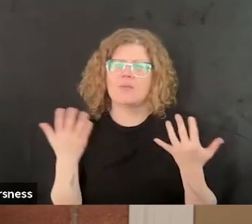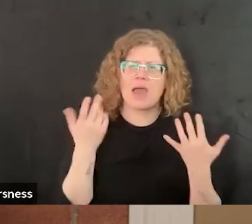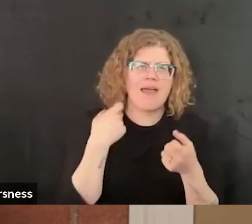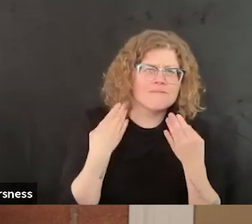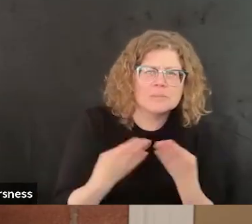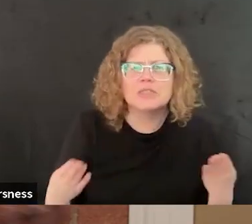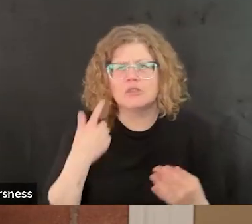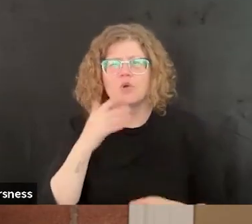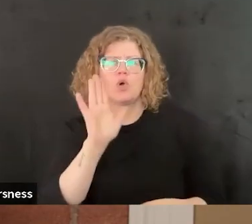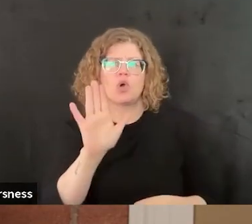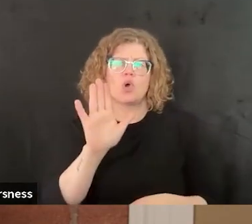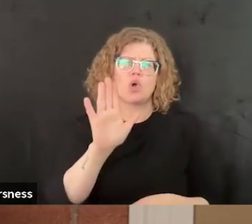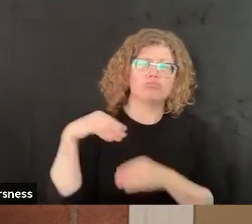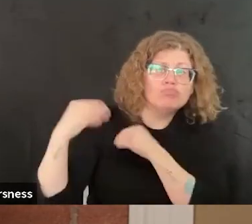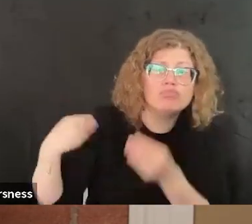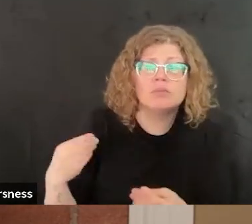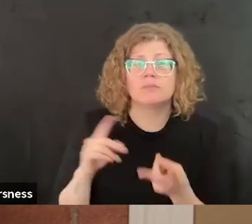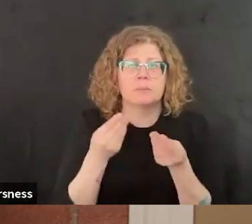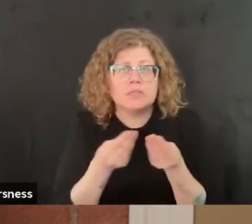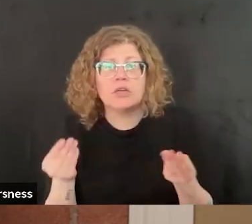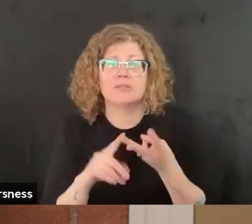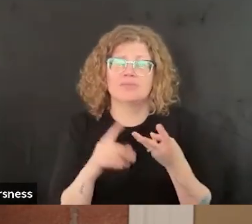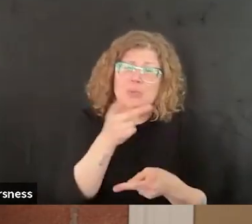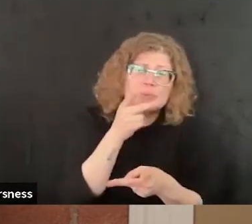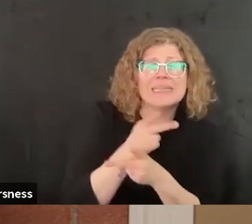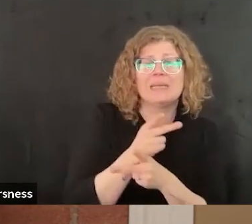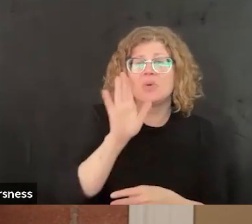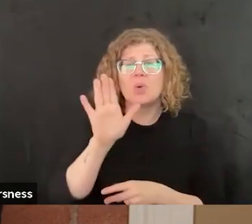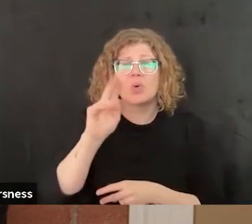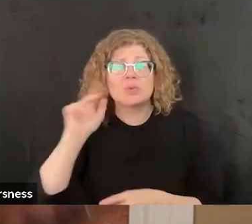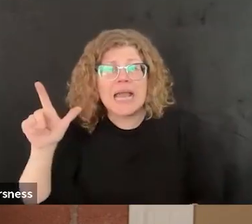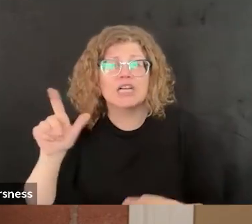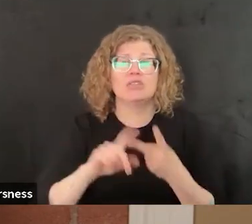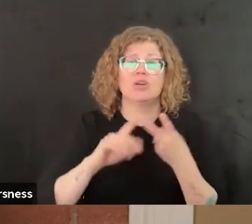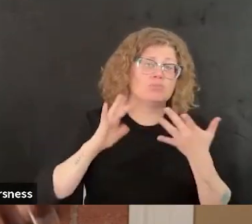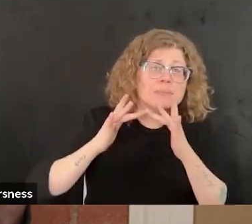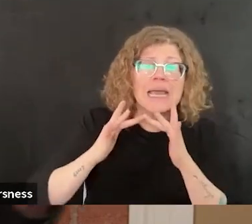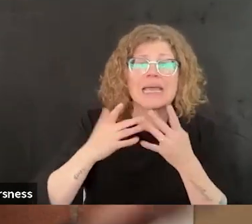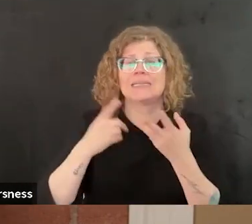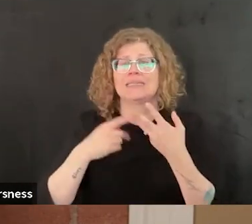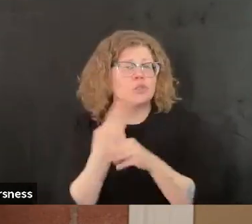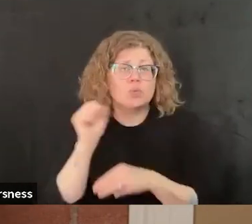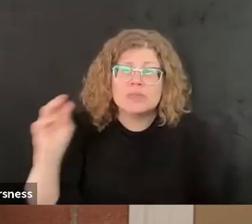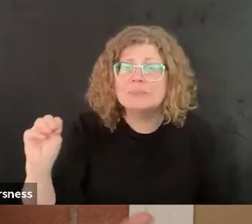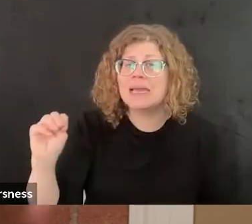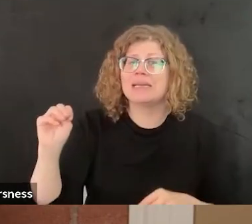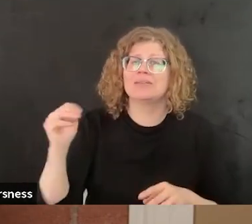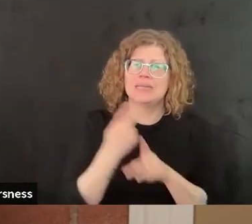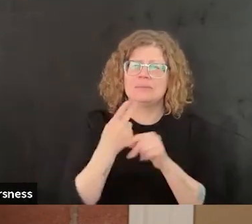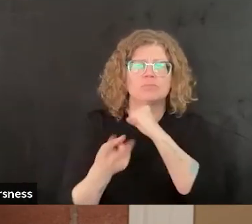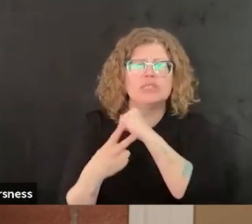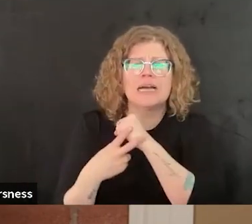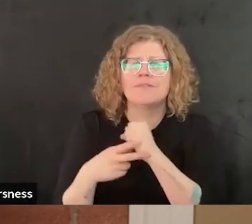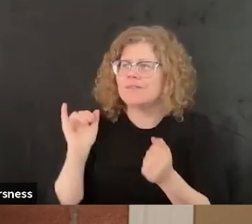material for your legacy of the project, whether you include that online, in some of your newsletters, any of your social media.